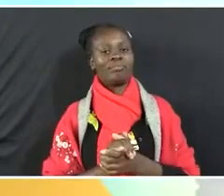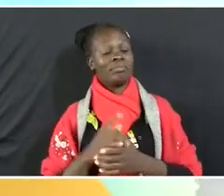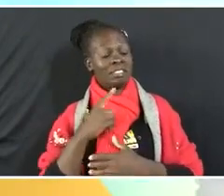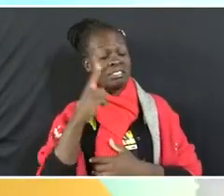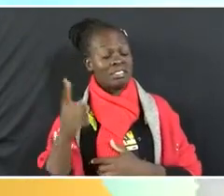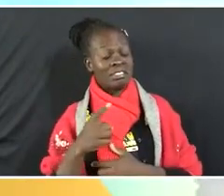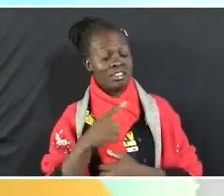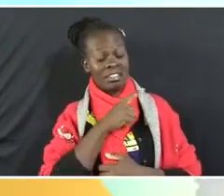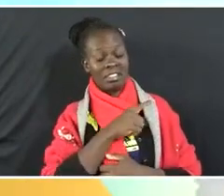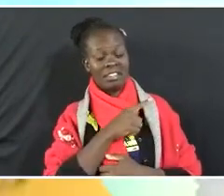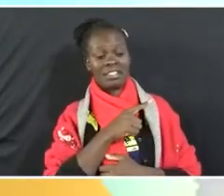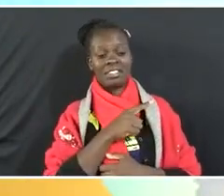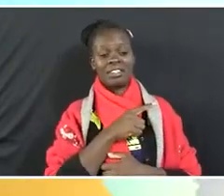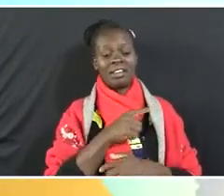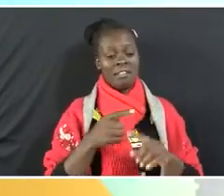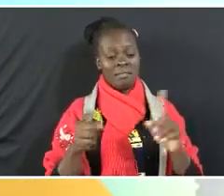continue.